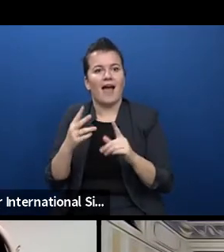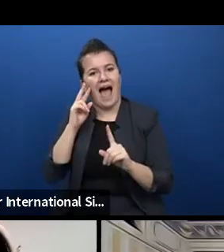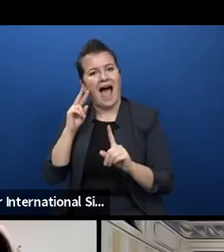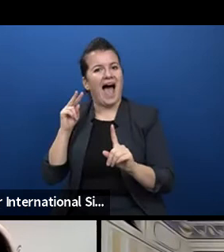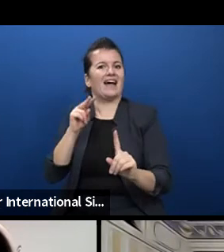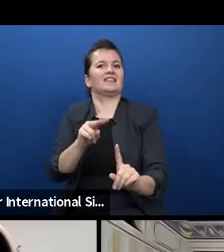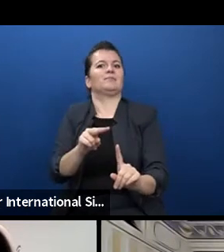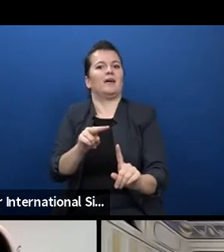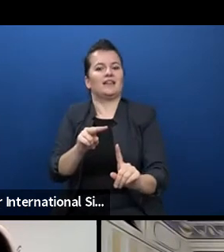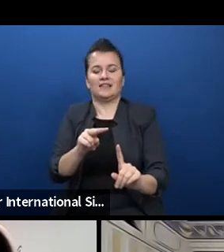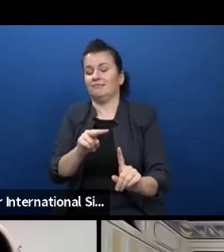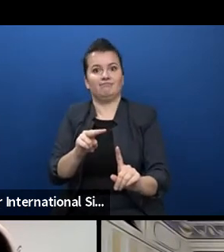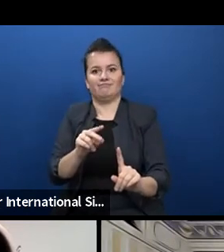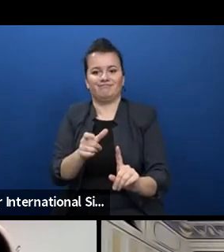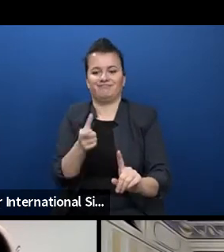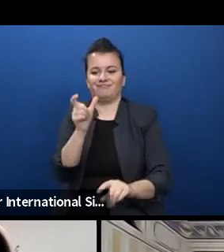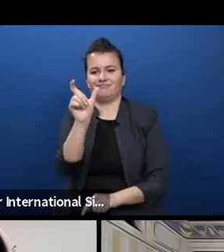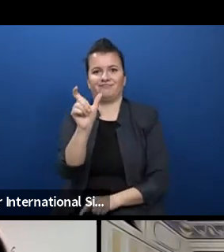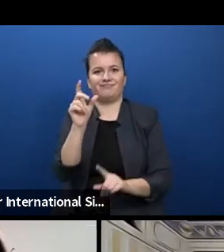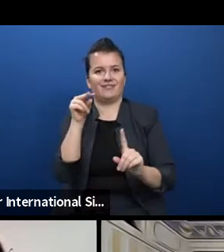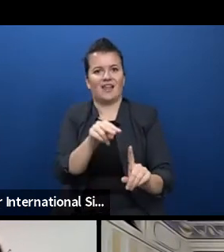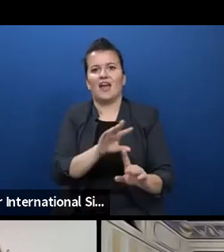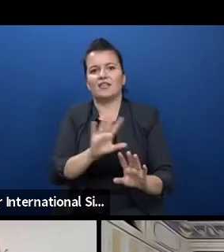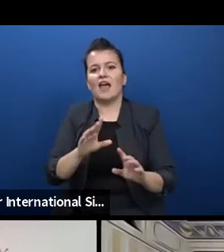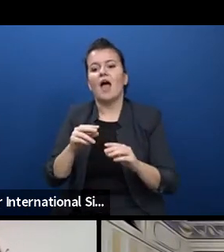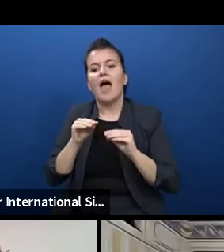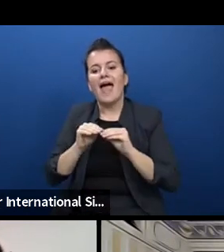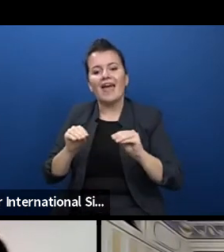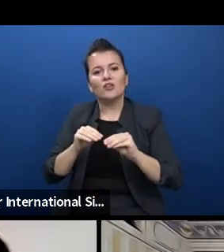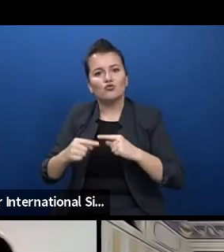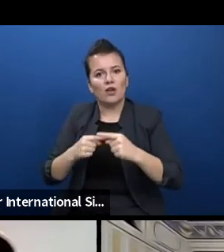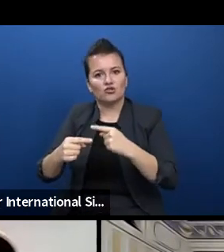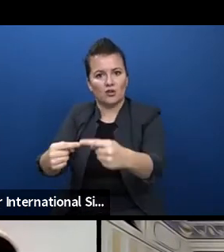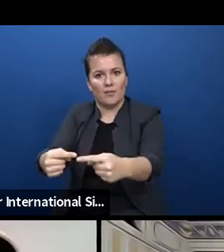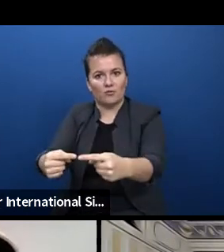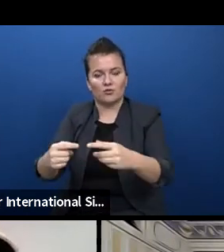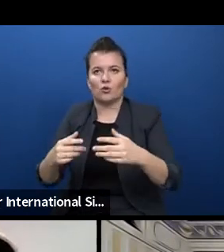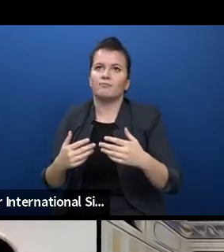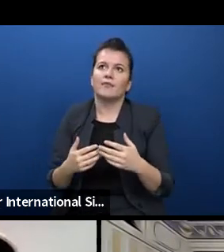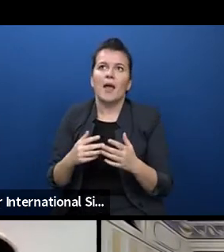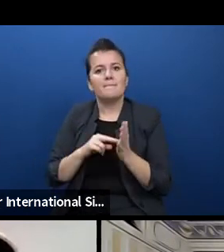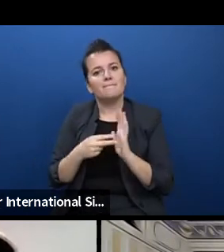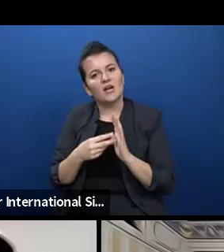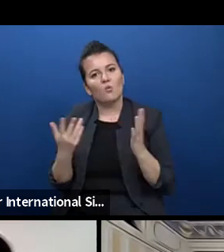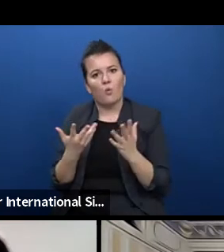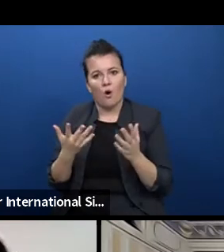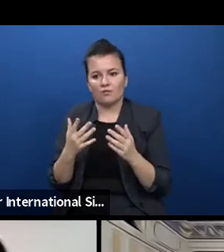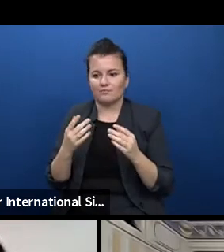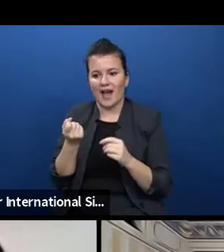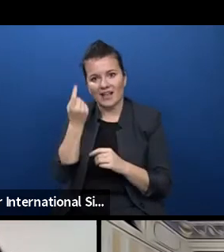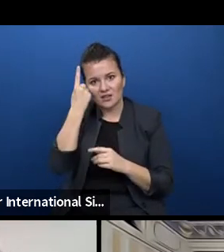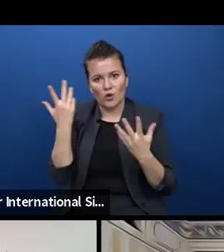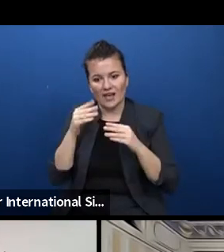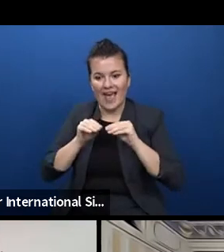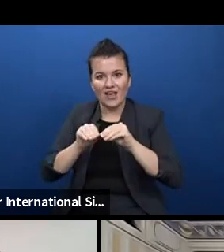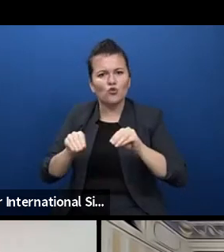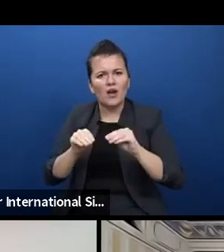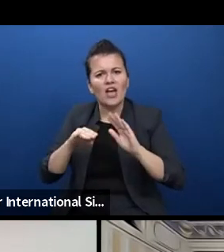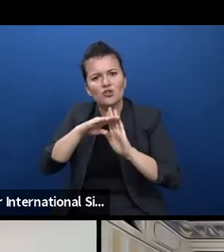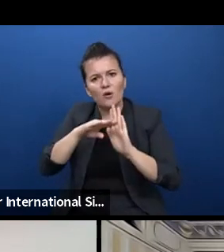quick word. So it's educational pathways mainly. So understanding what education programs